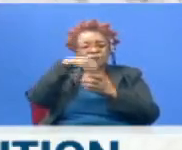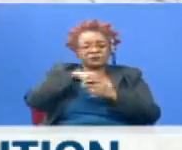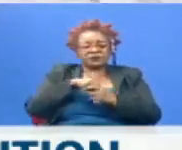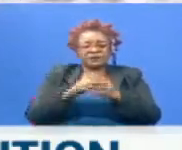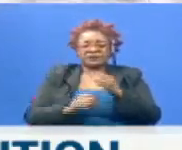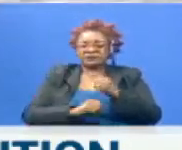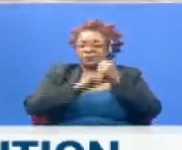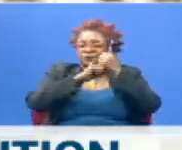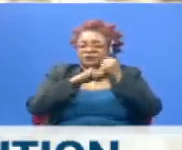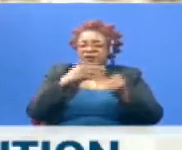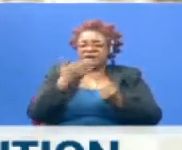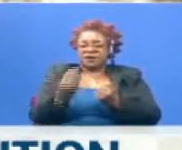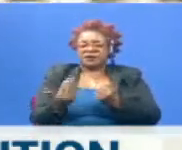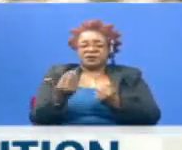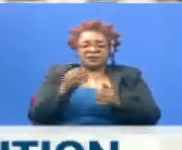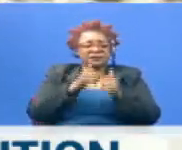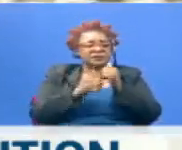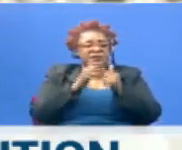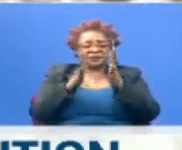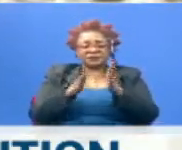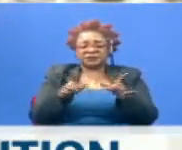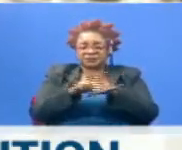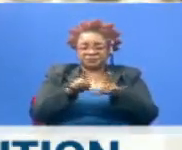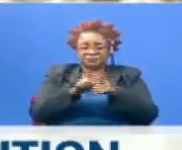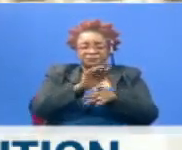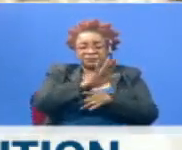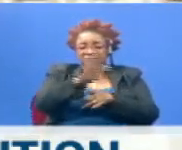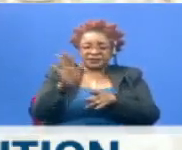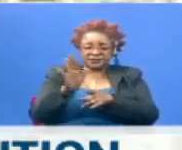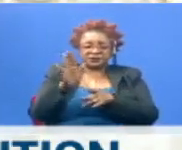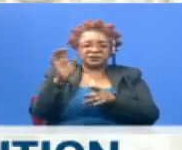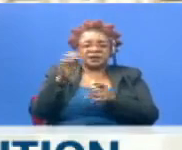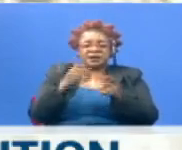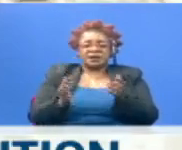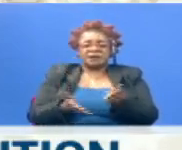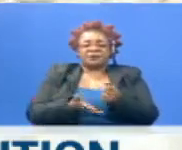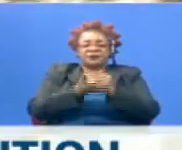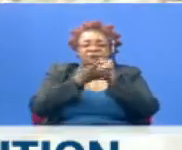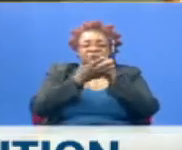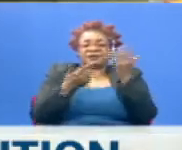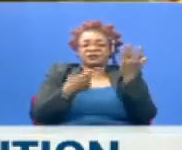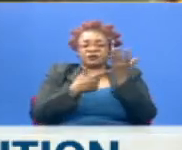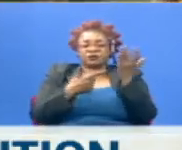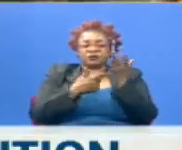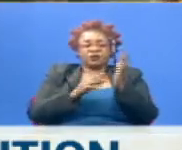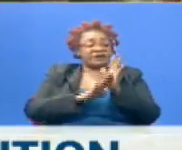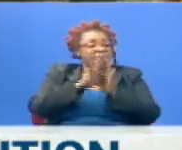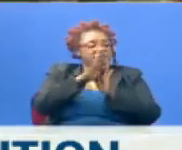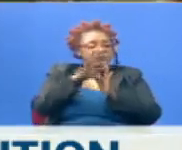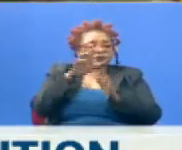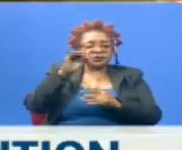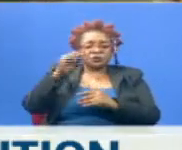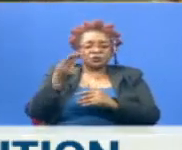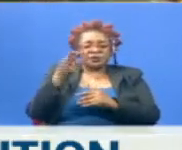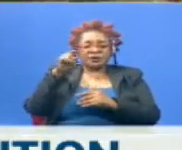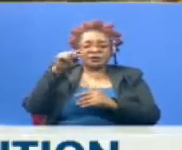scientists of his kind and boost the country's technological developments. Ruth Sarmoy, NTV, Nakuru.